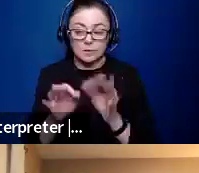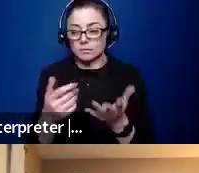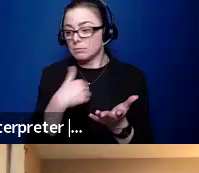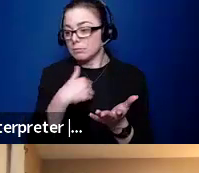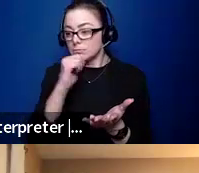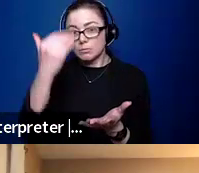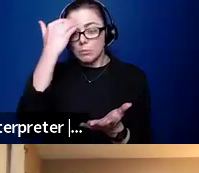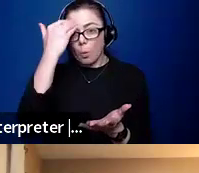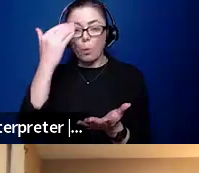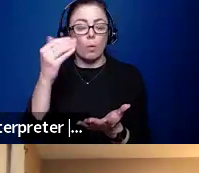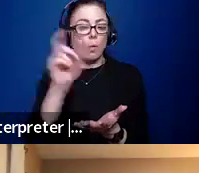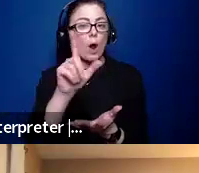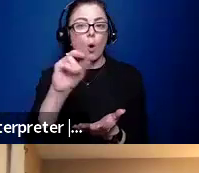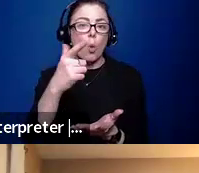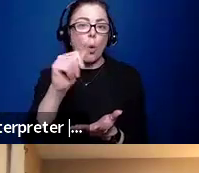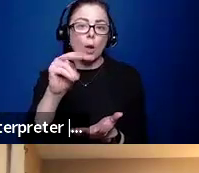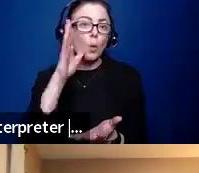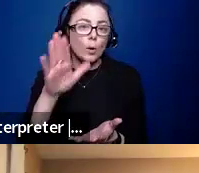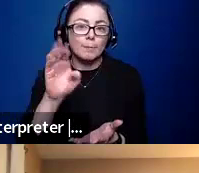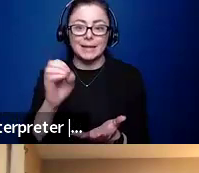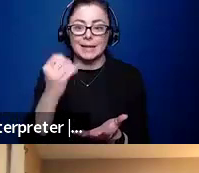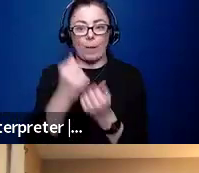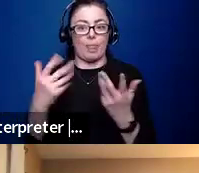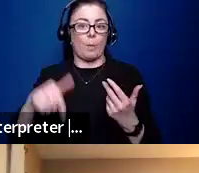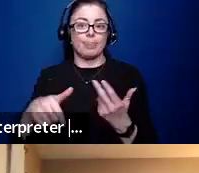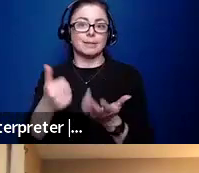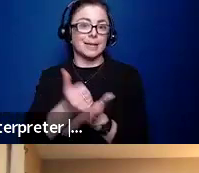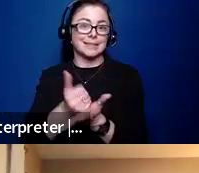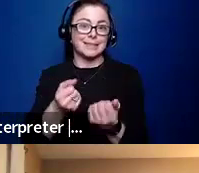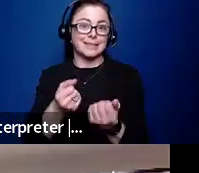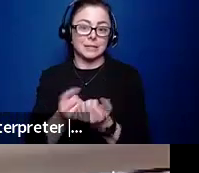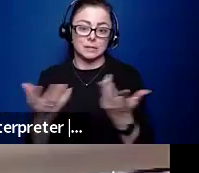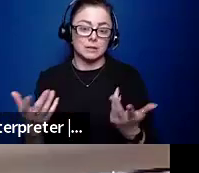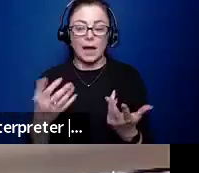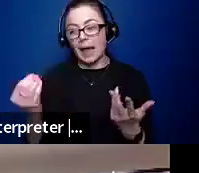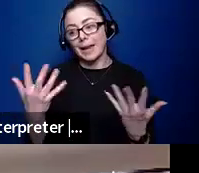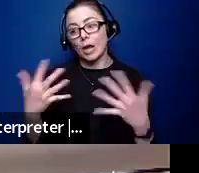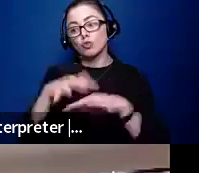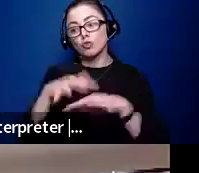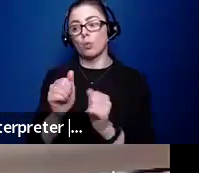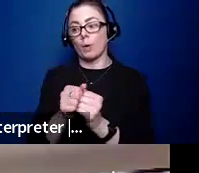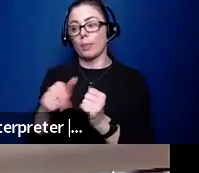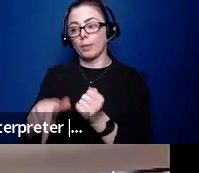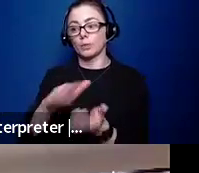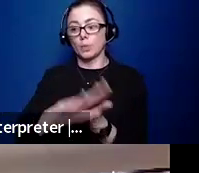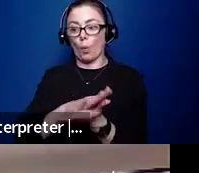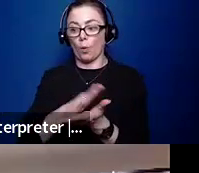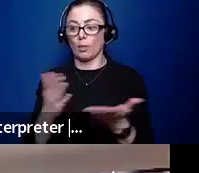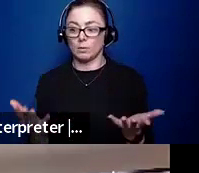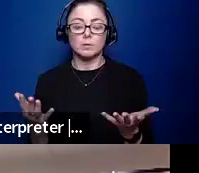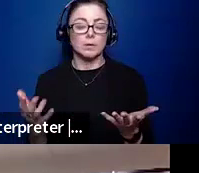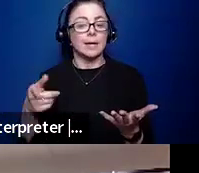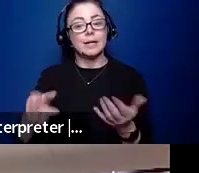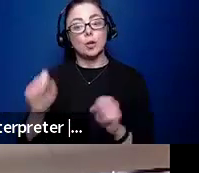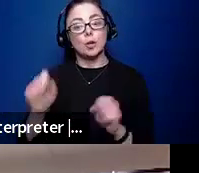if we didn't have this assistance. And not only that, the integration into the school. So he was able to attend 4-year-old preschool